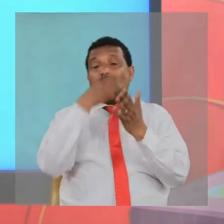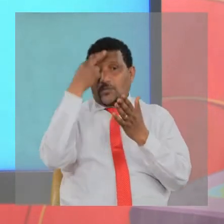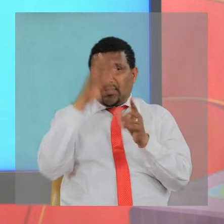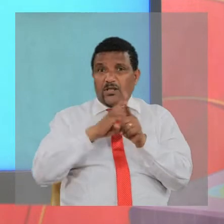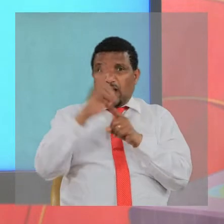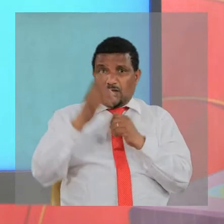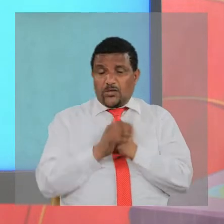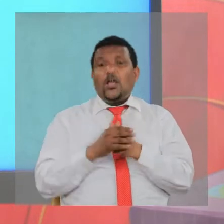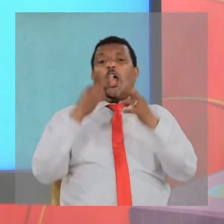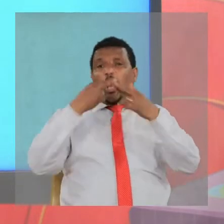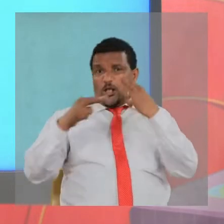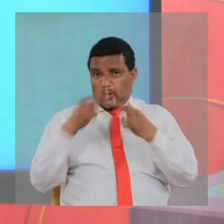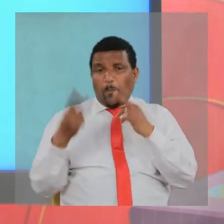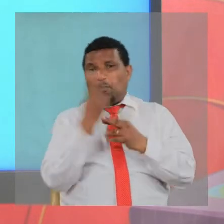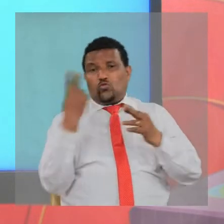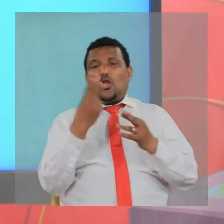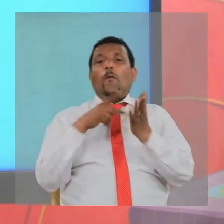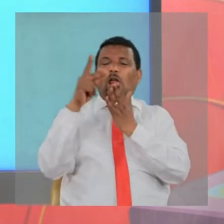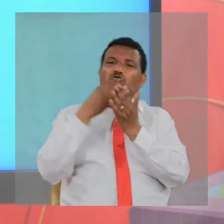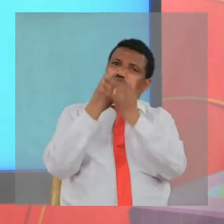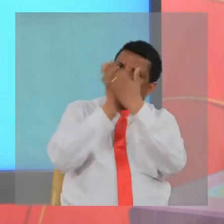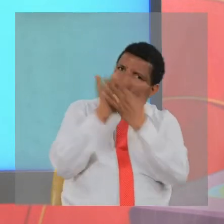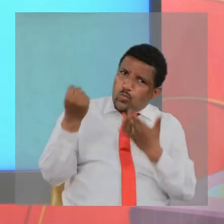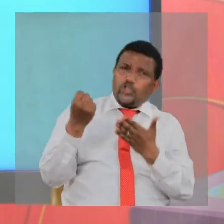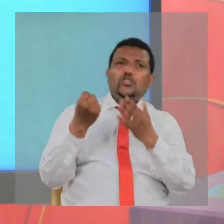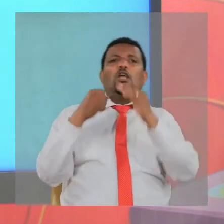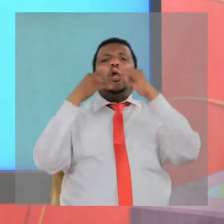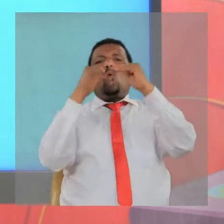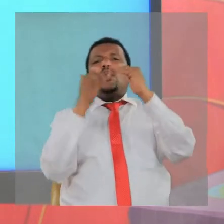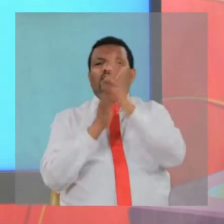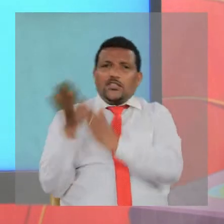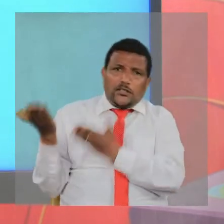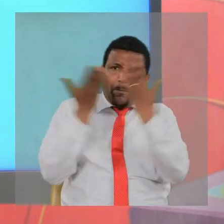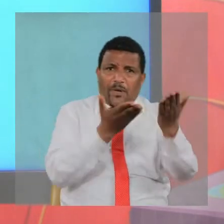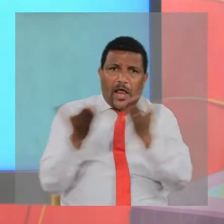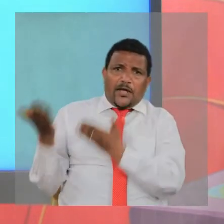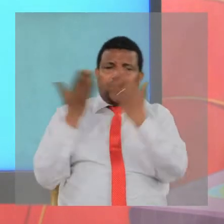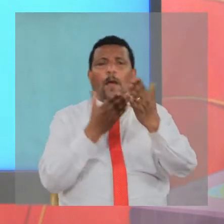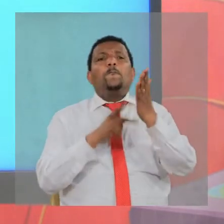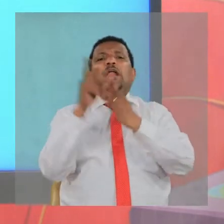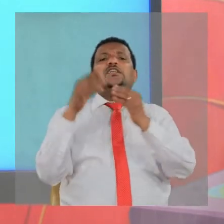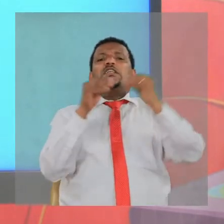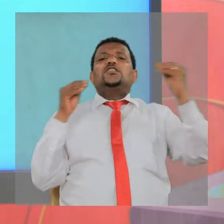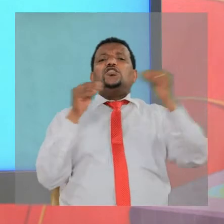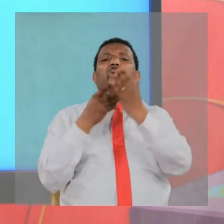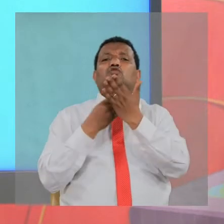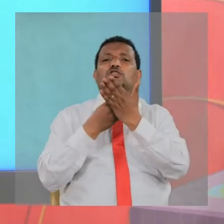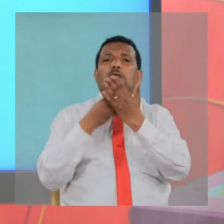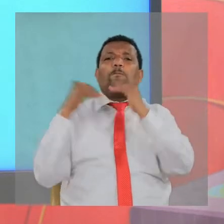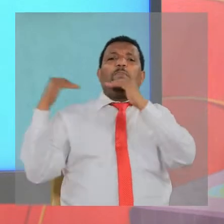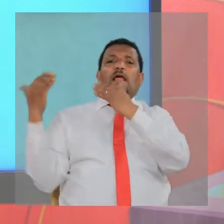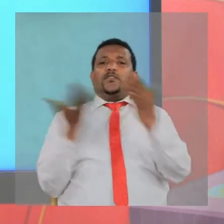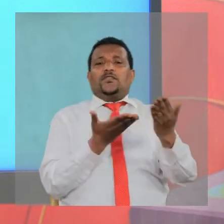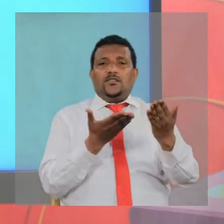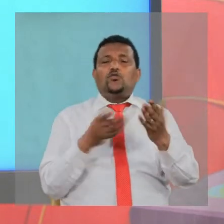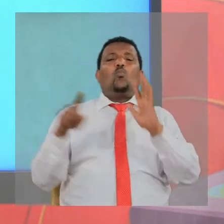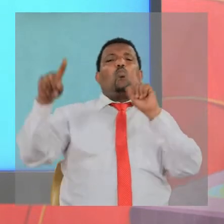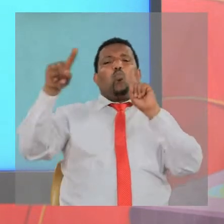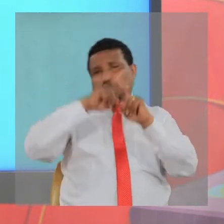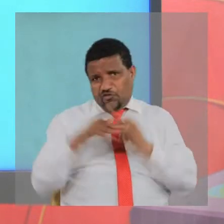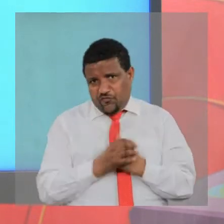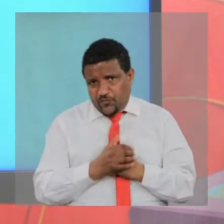this direct relationship between price of a commodity and quantity supplied, the price elasticity of supply is always positive.